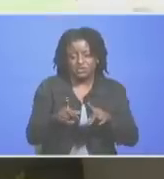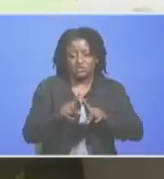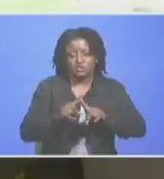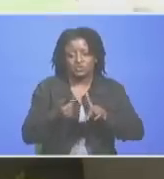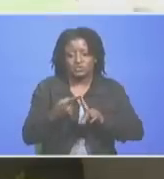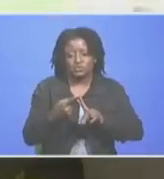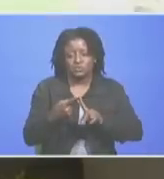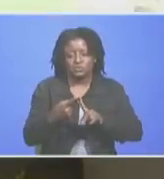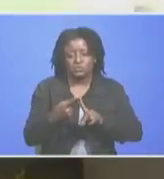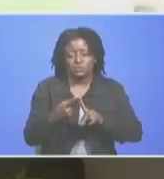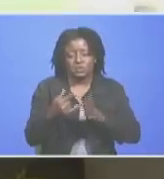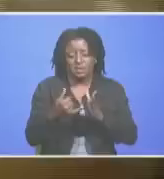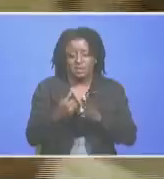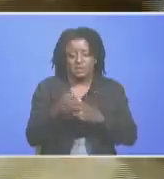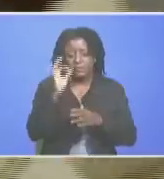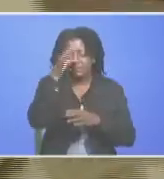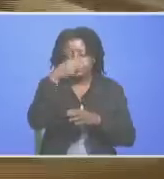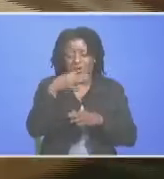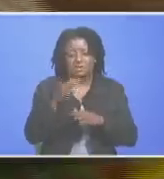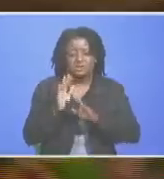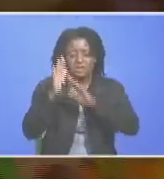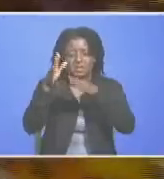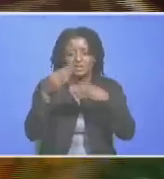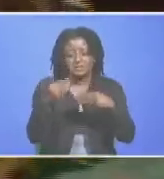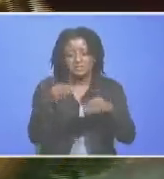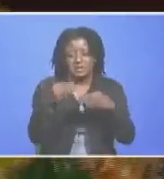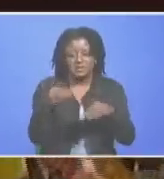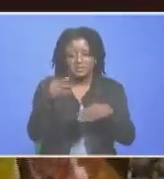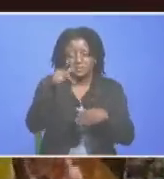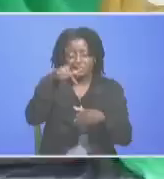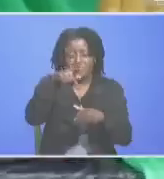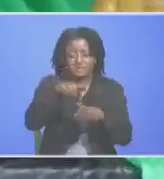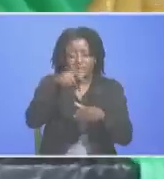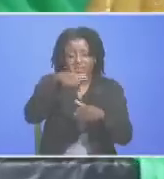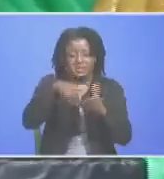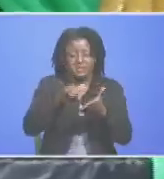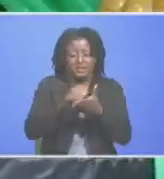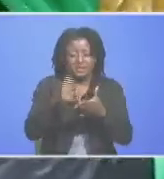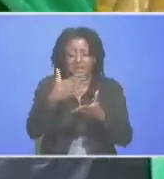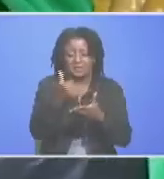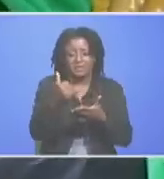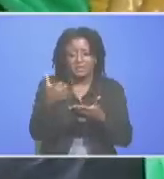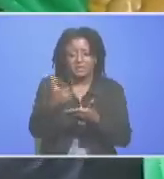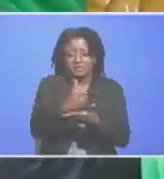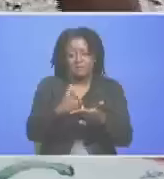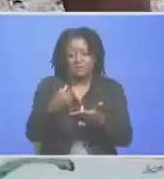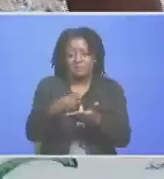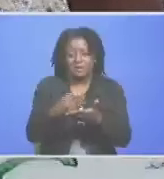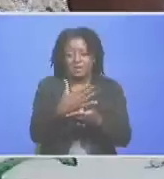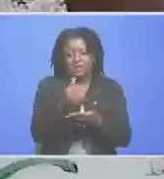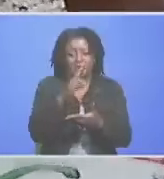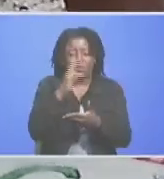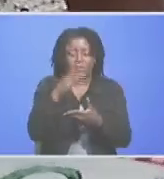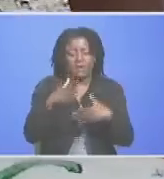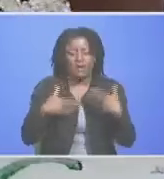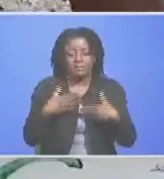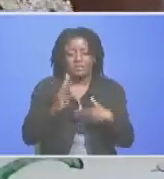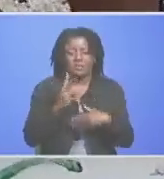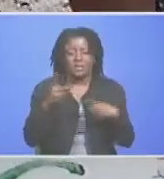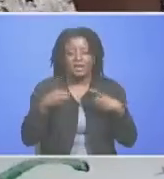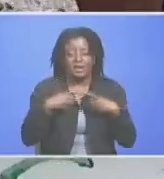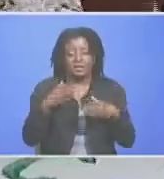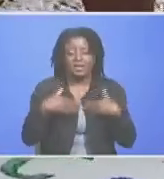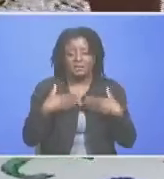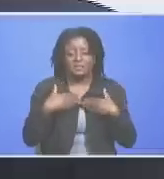Hill vendors participate in that, and they all made money, and they were happy. And so we had happiness, like we all had a